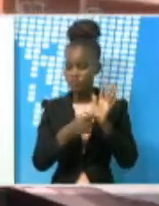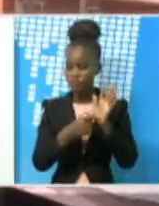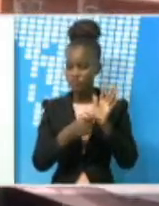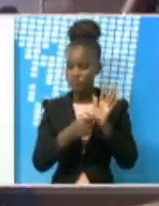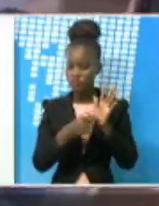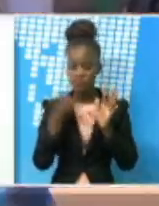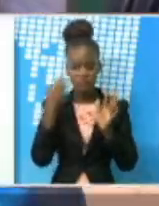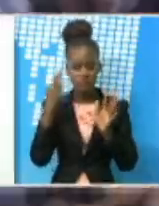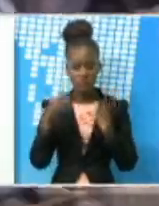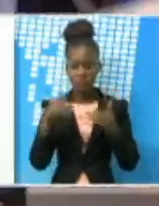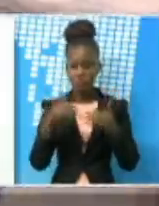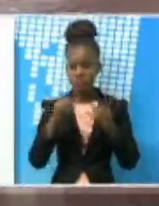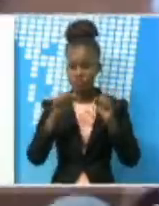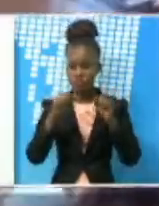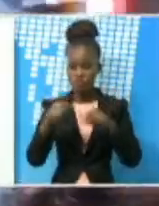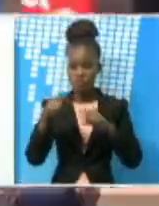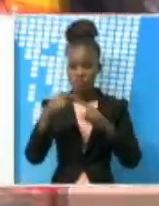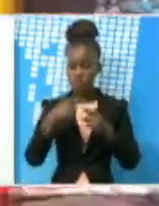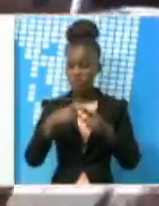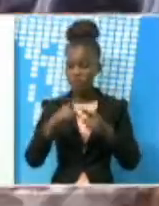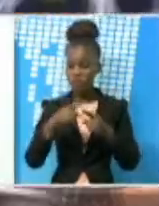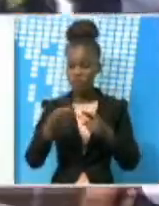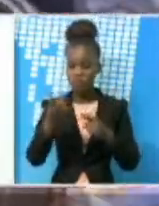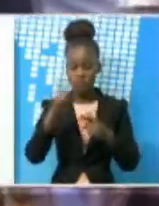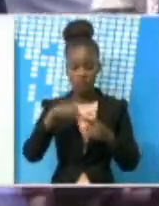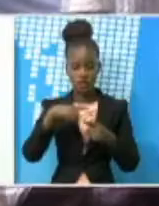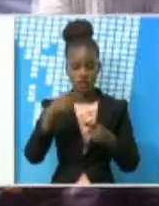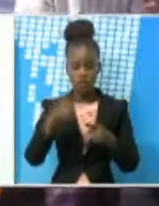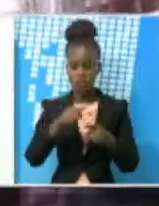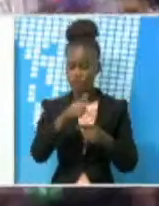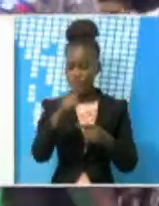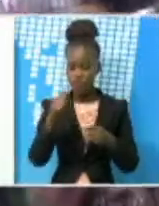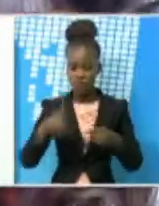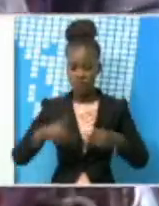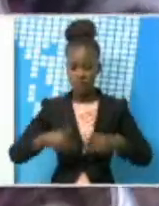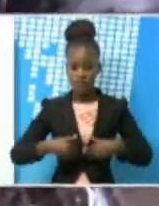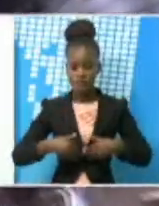government's commitment to promoting entrepreneurship among these groups.